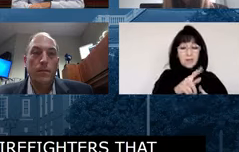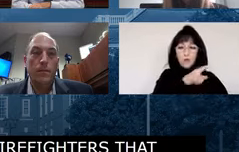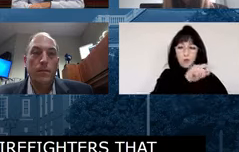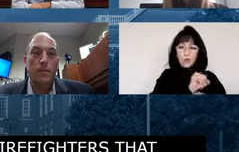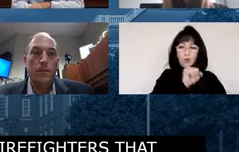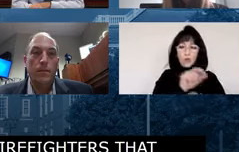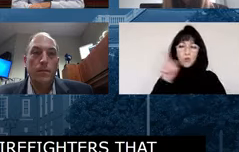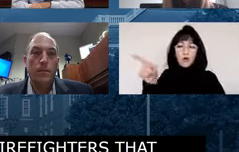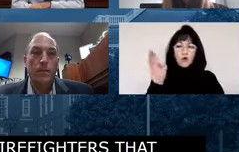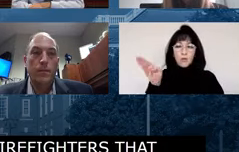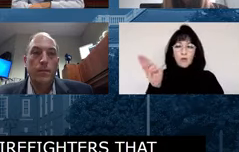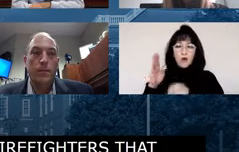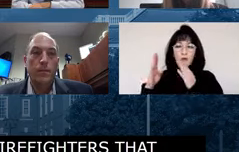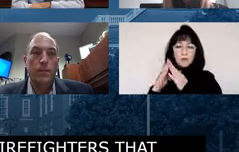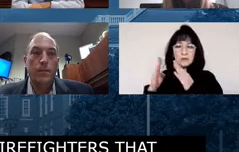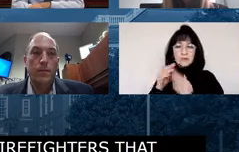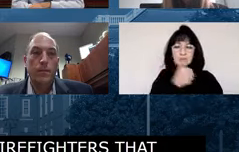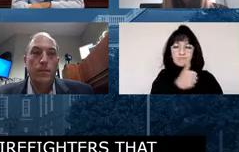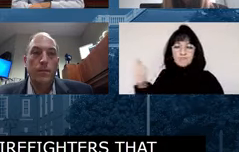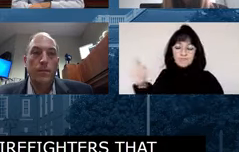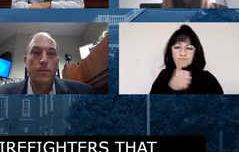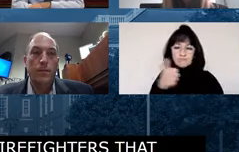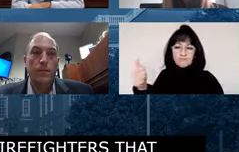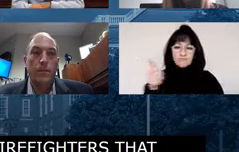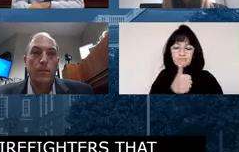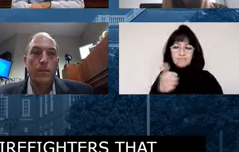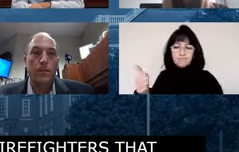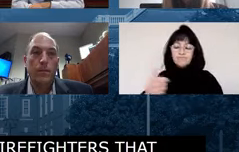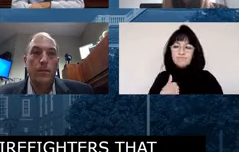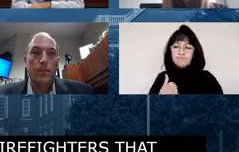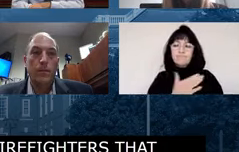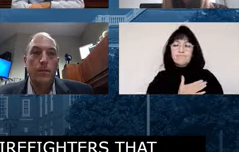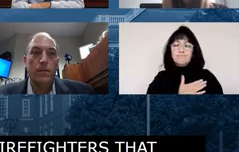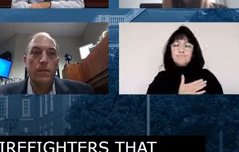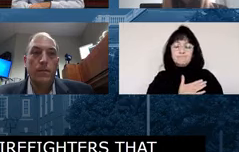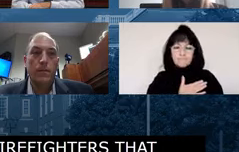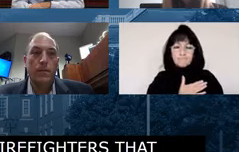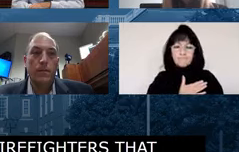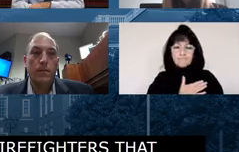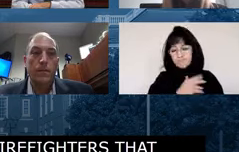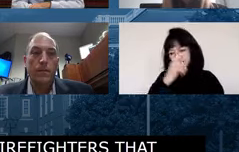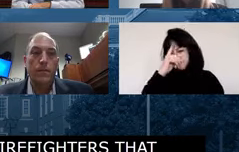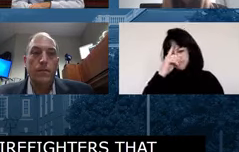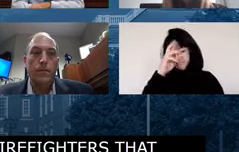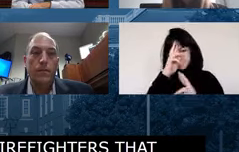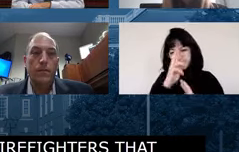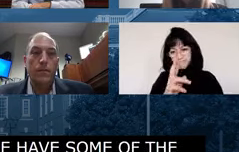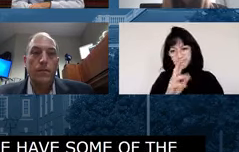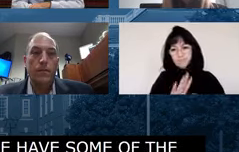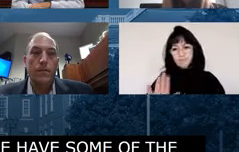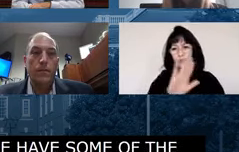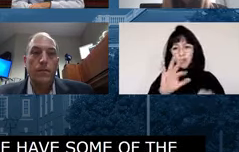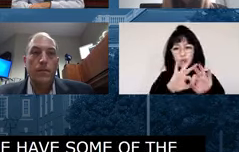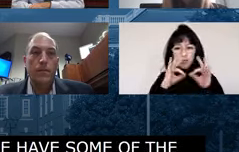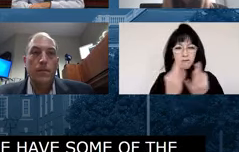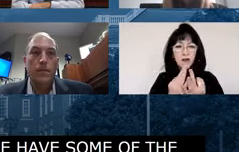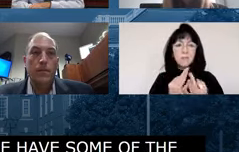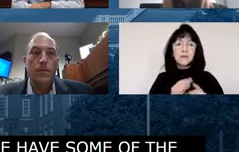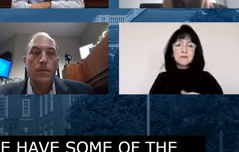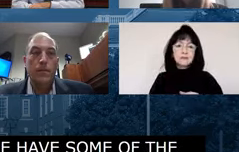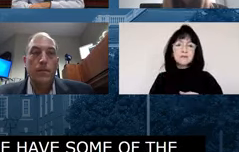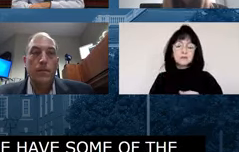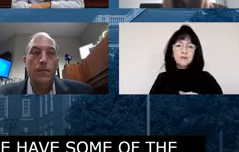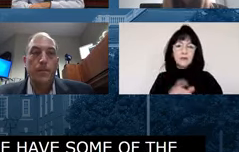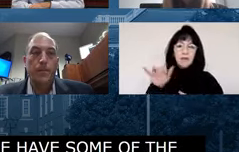and prayers go out to their family members, to their colleagues at Baltimore City Fire Department. It's